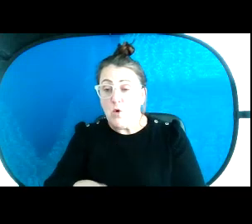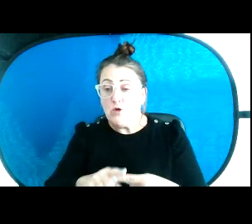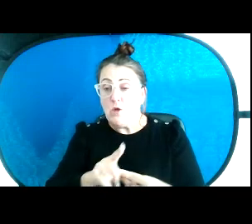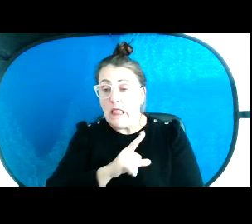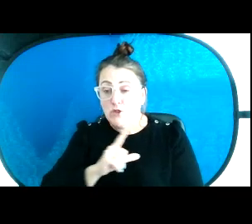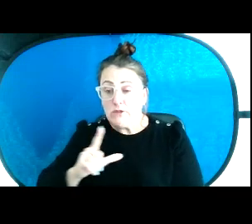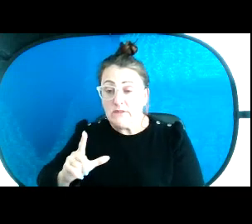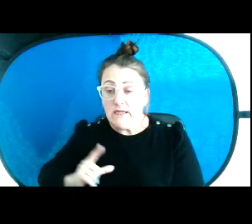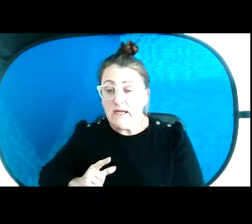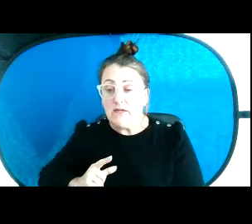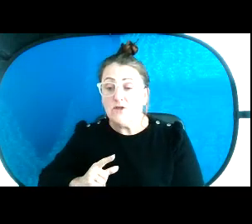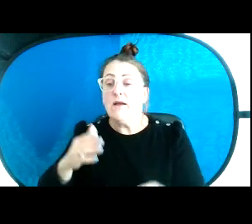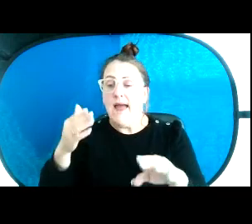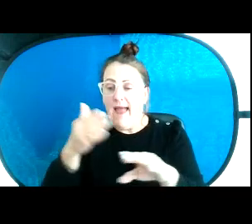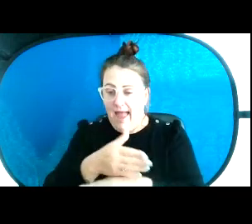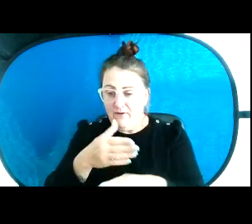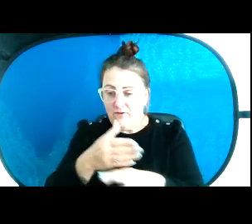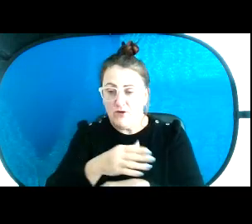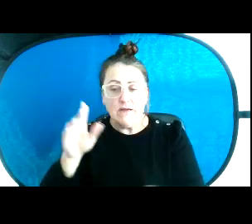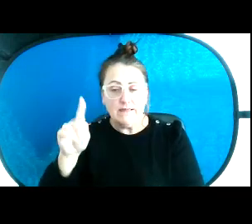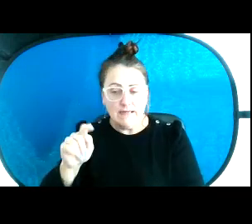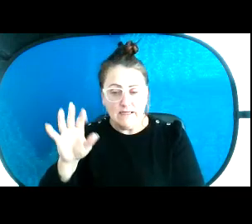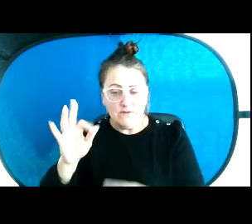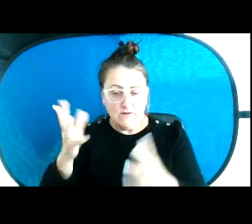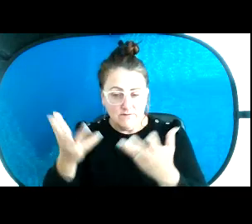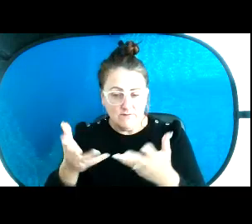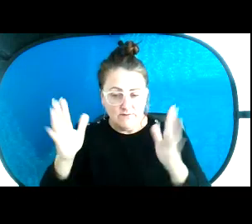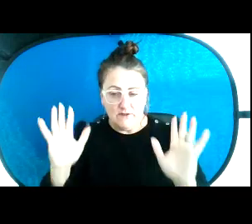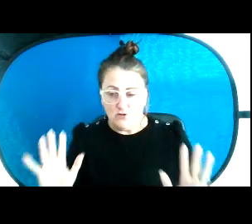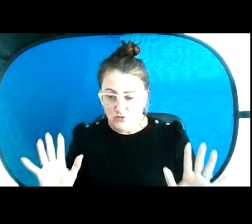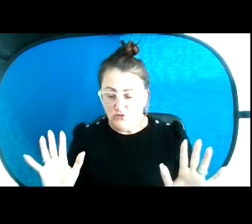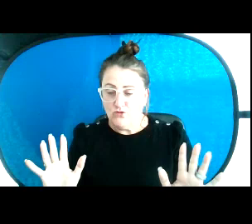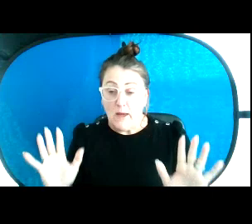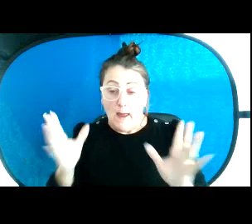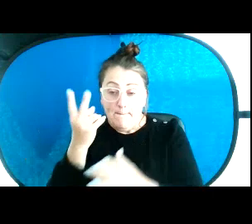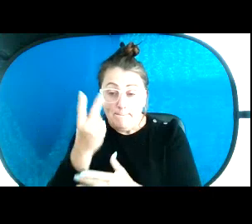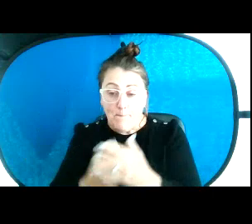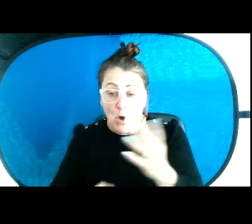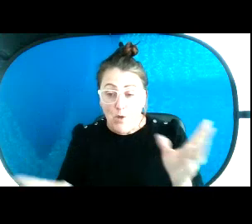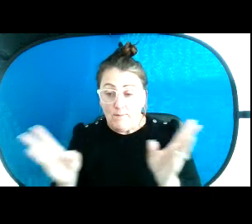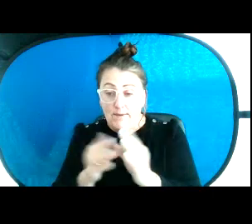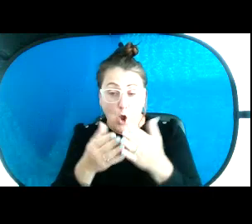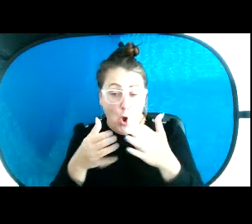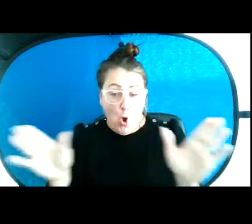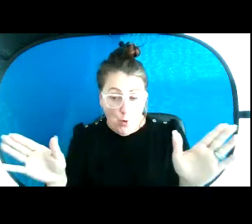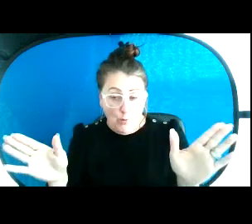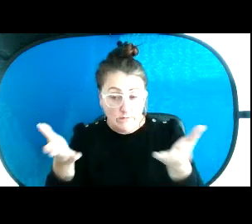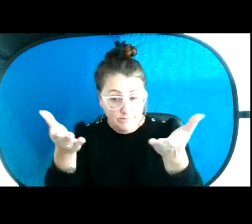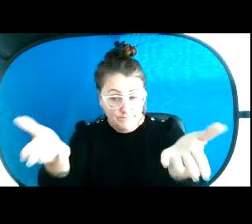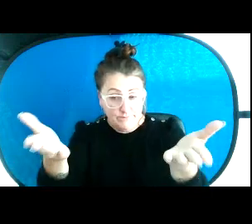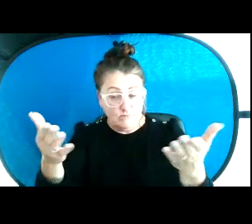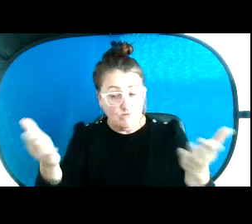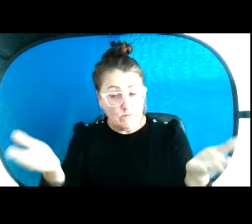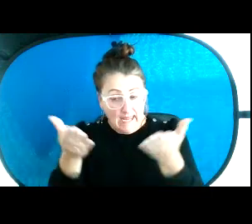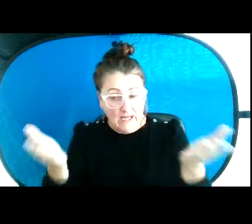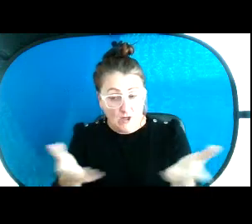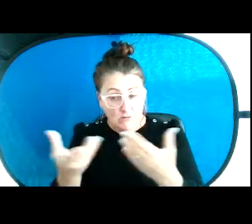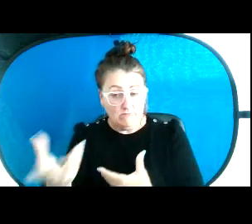will begin after the task force wraps up. Both task force meetings are open to the public, and we encourage anyone interested to